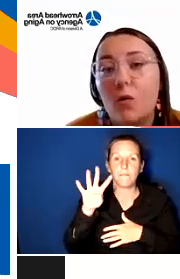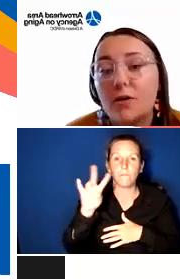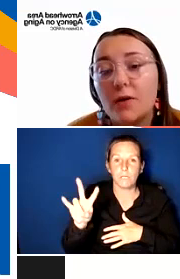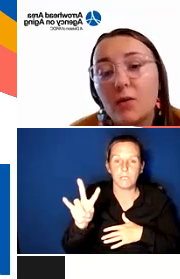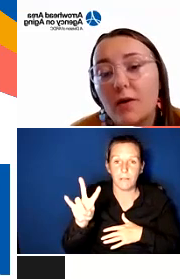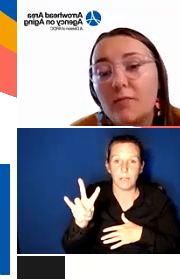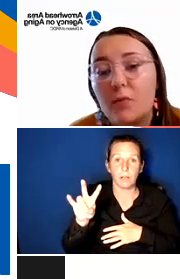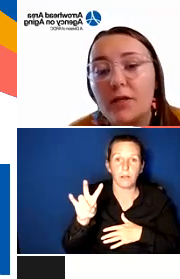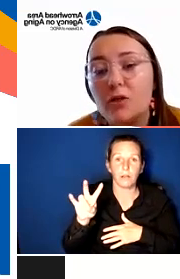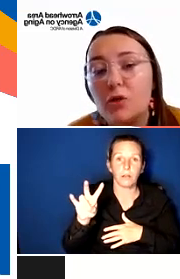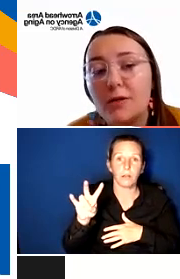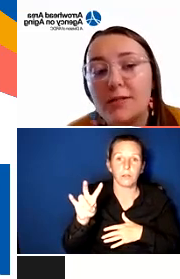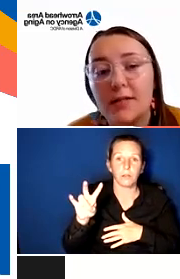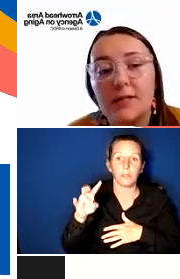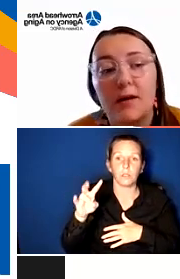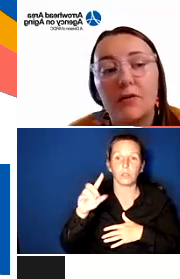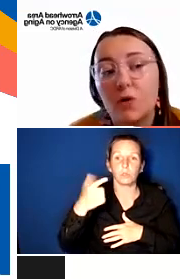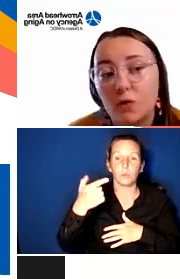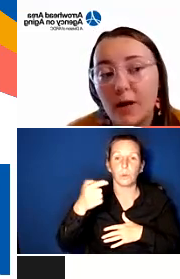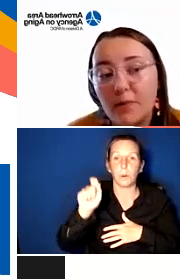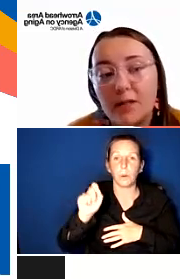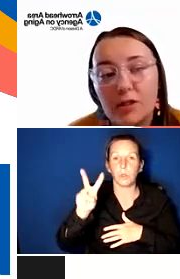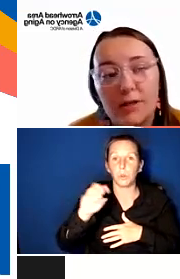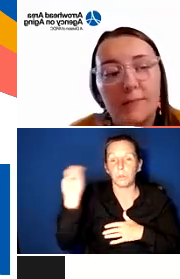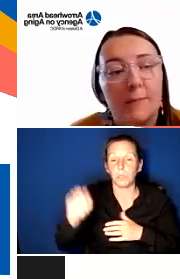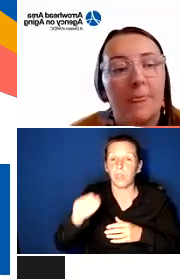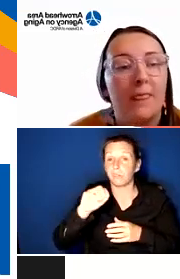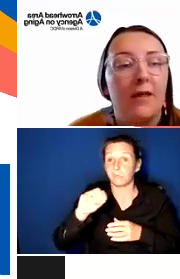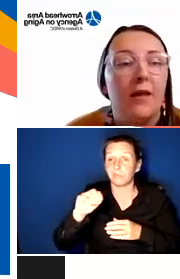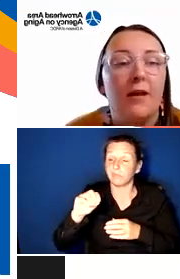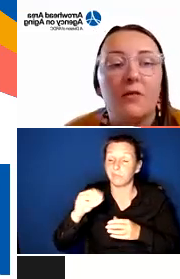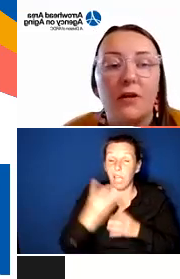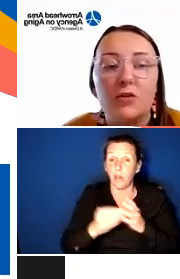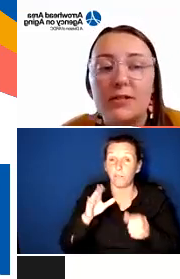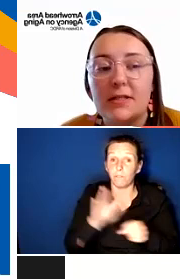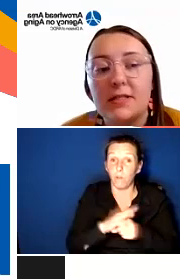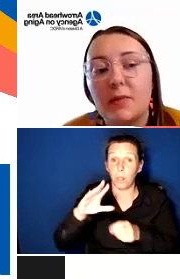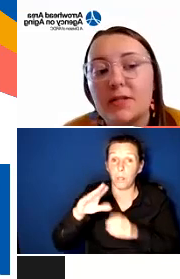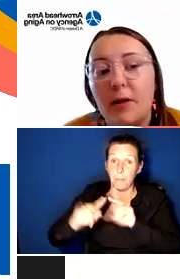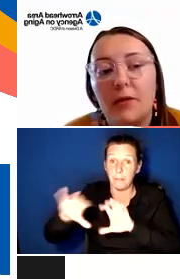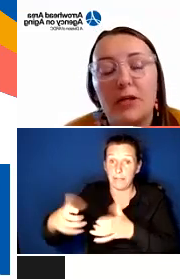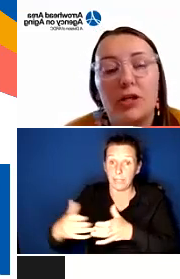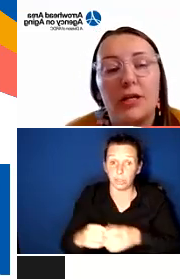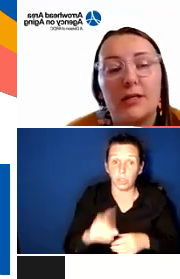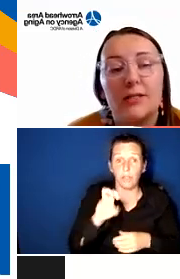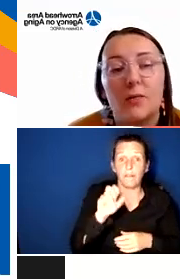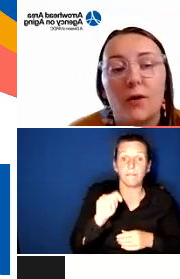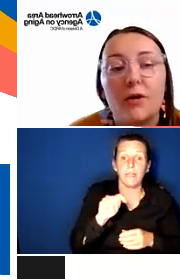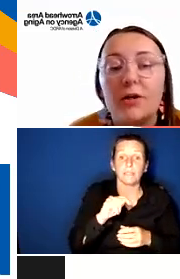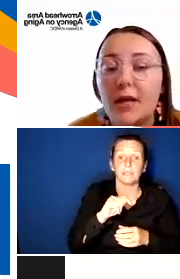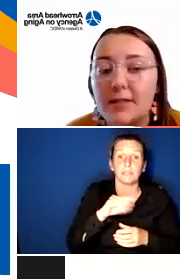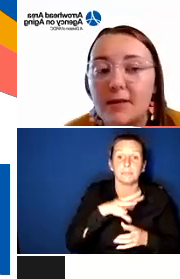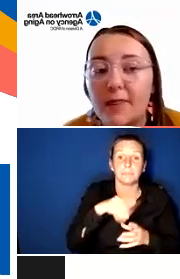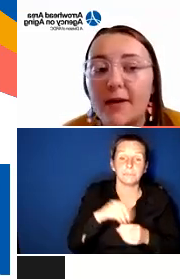1,211,547, or 21.2% of the total population. And our veteran 60 plus population is